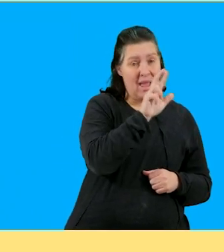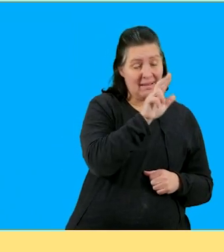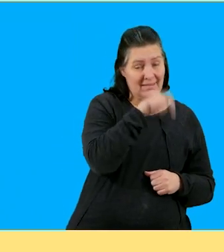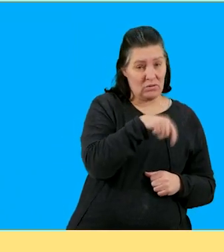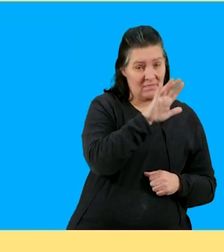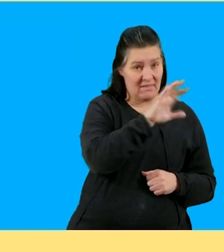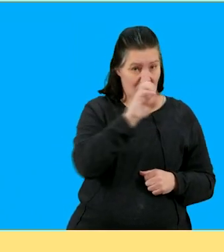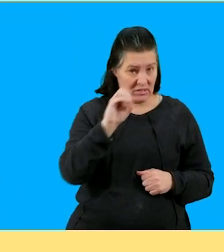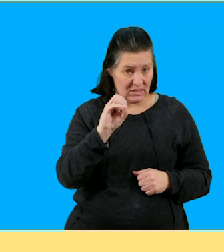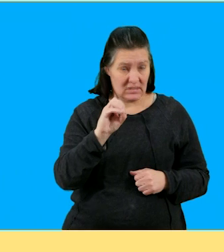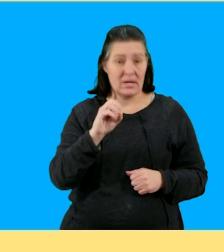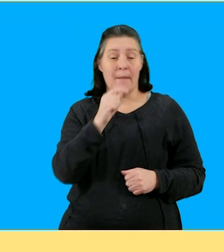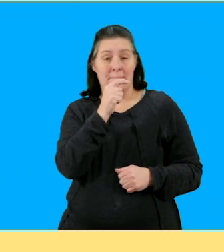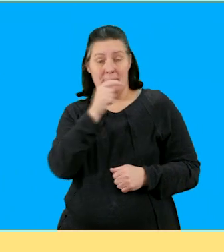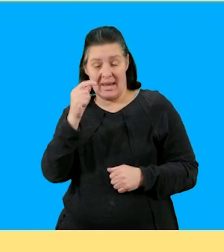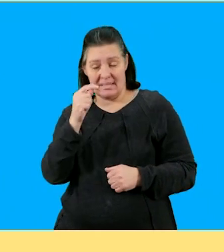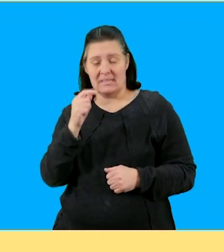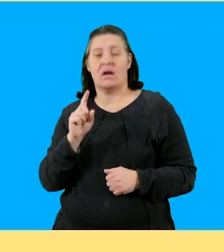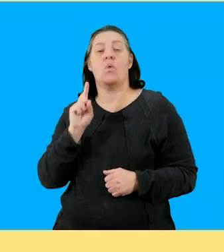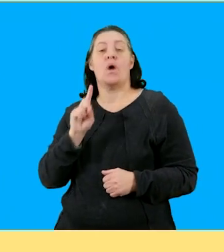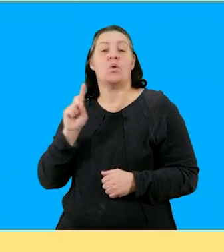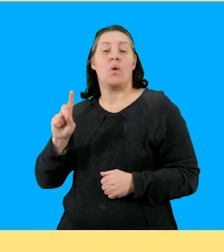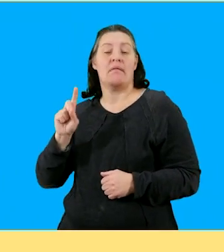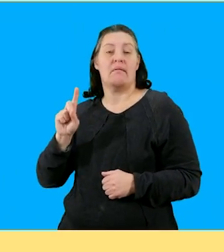118,500 minus the